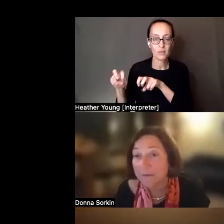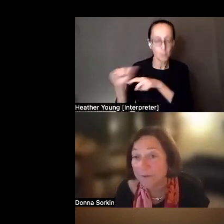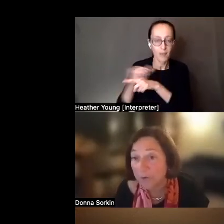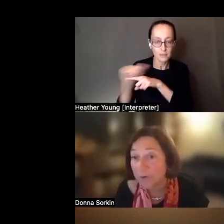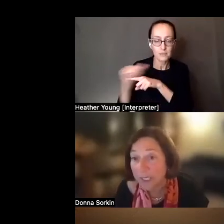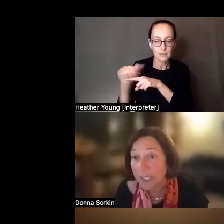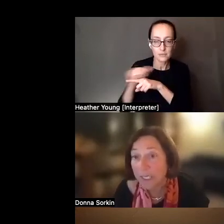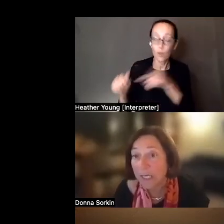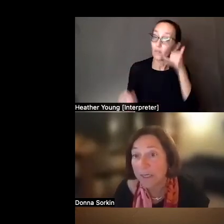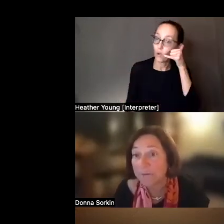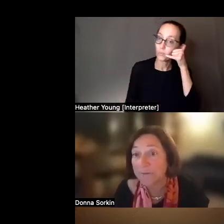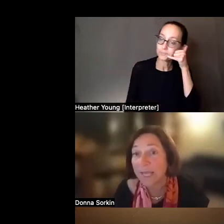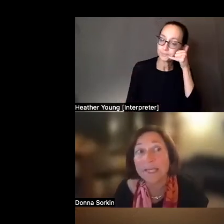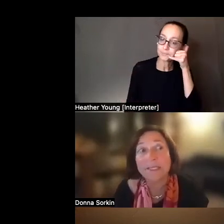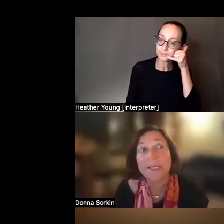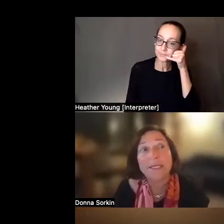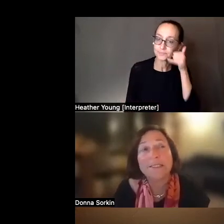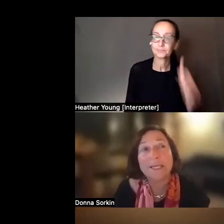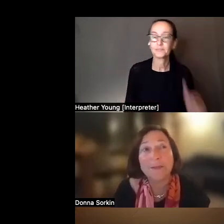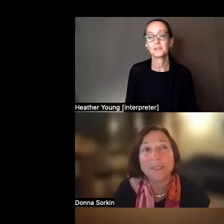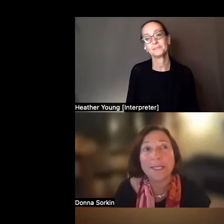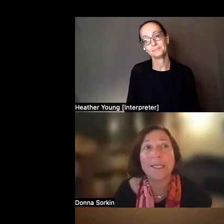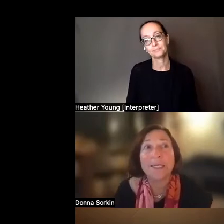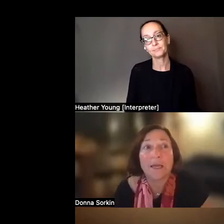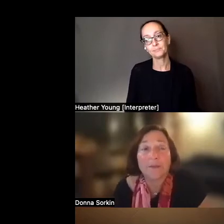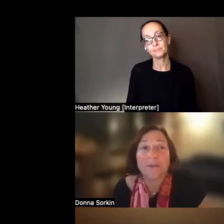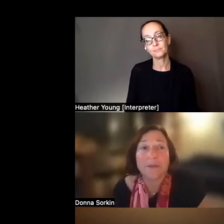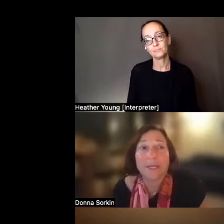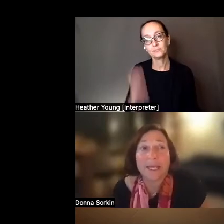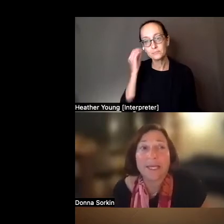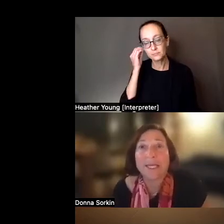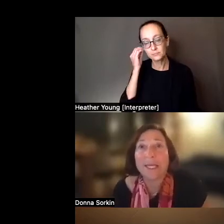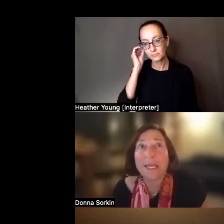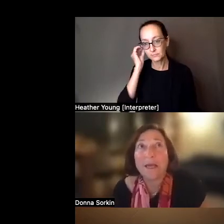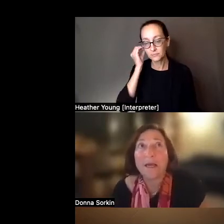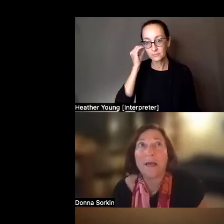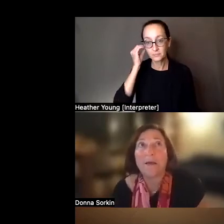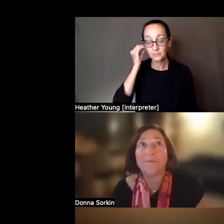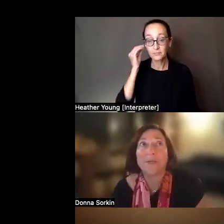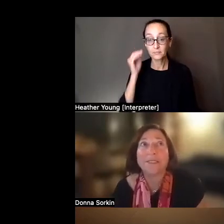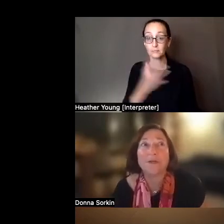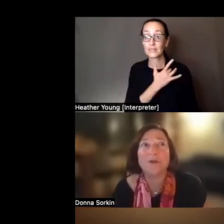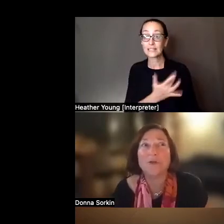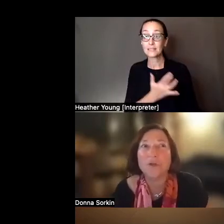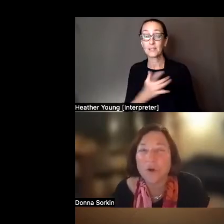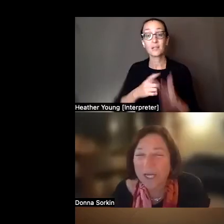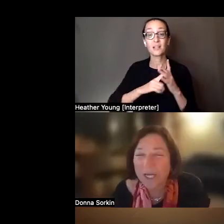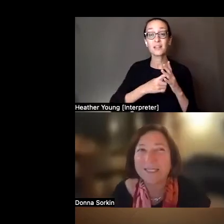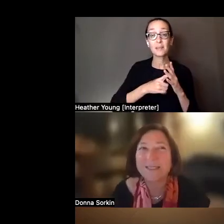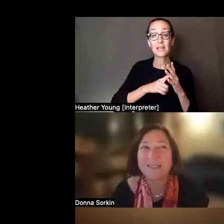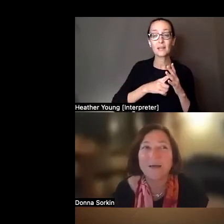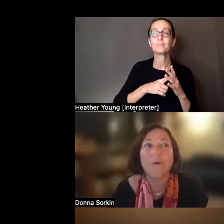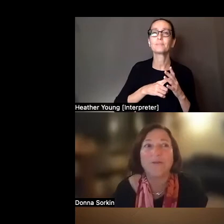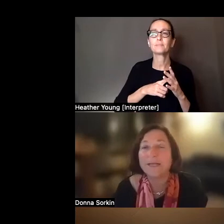on the phone. And typically in the beginning, until you're learning